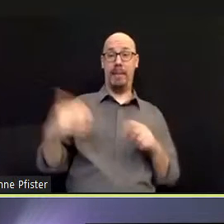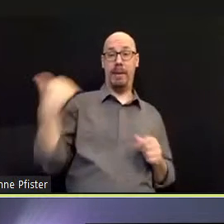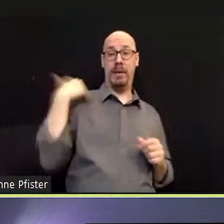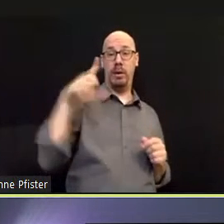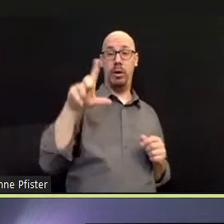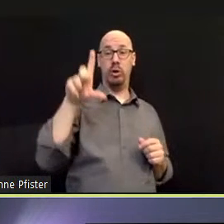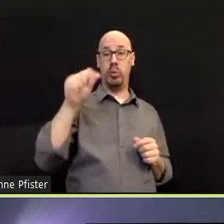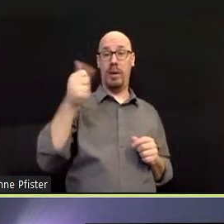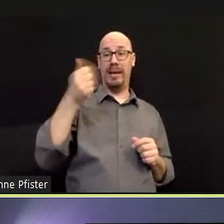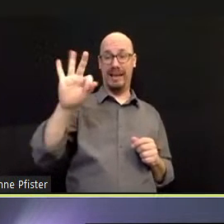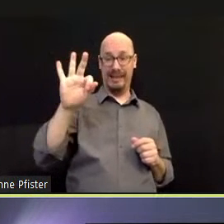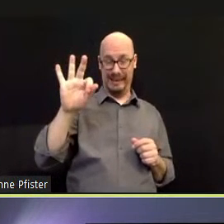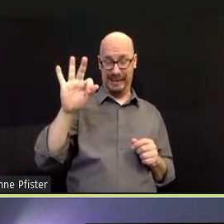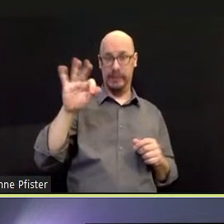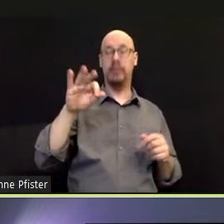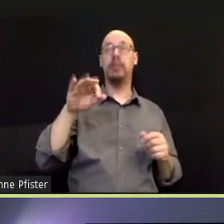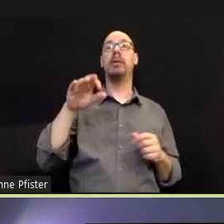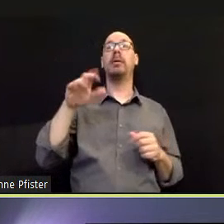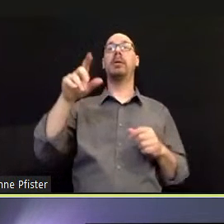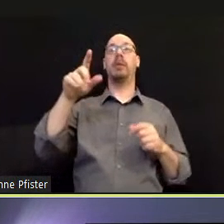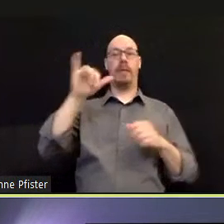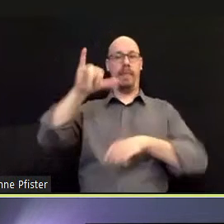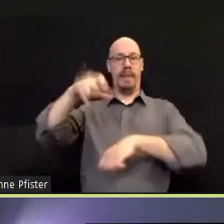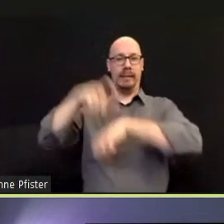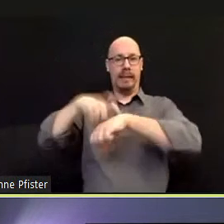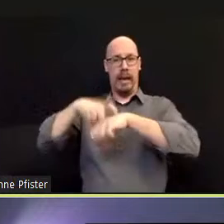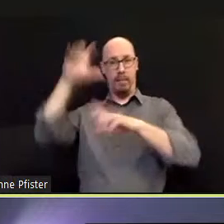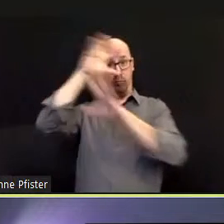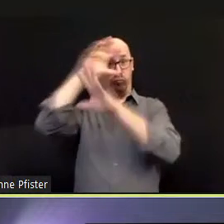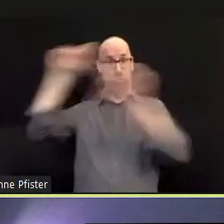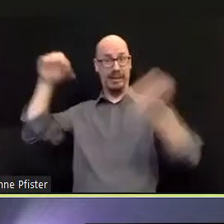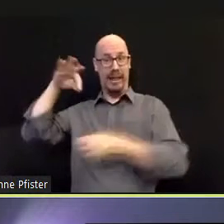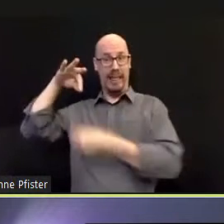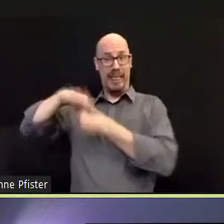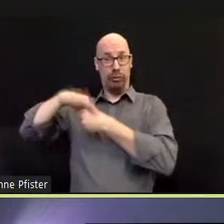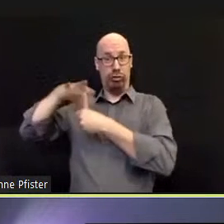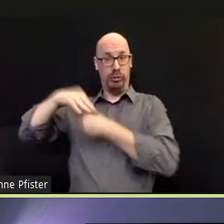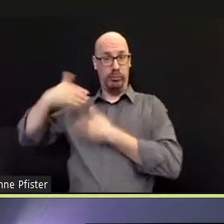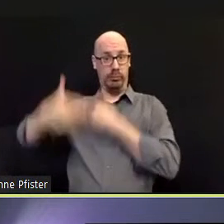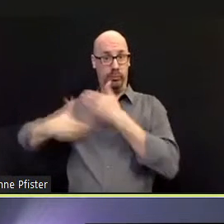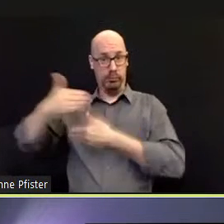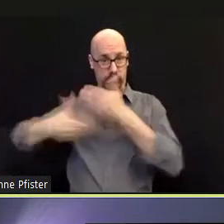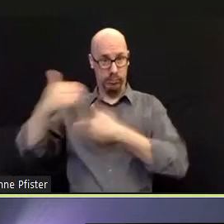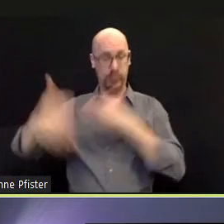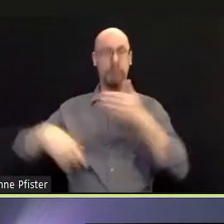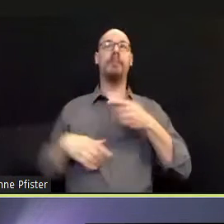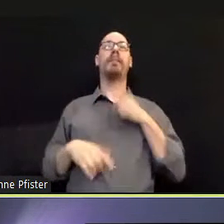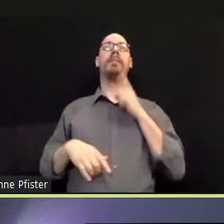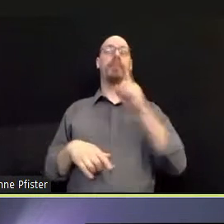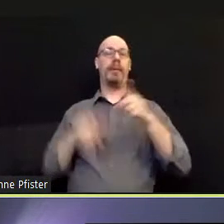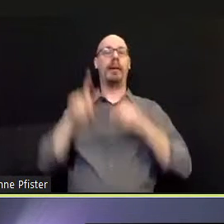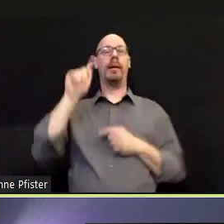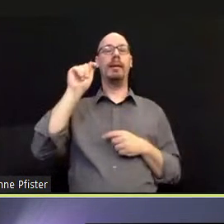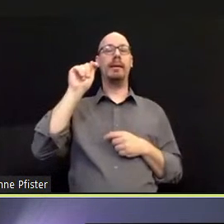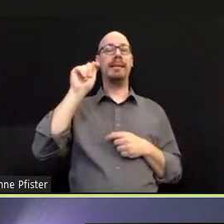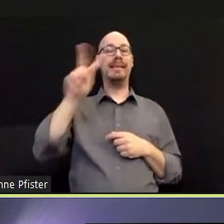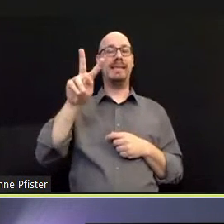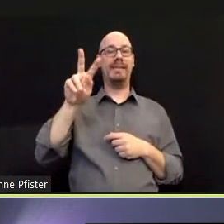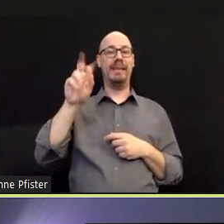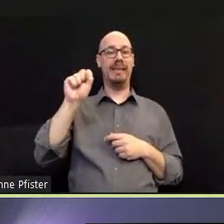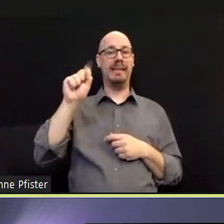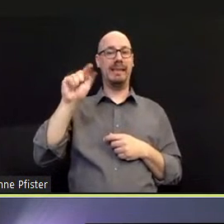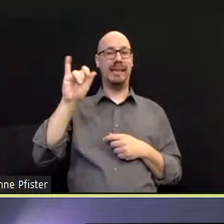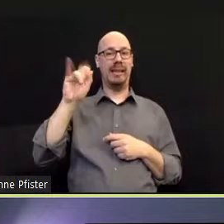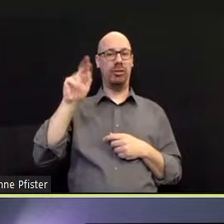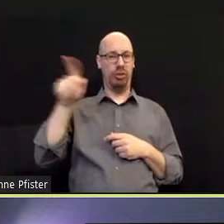2019 as a run-up to the presidential elections was that a television station